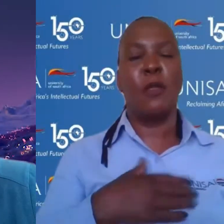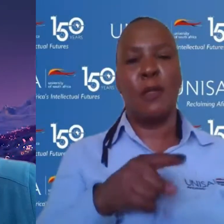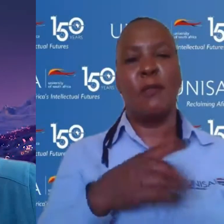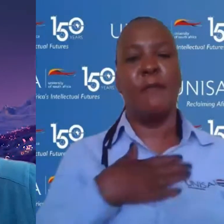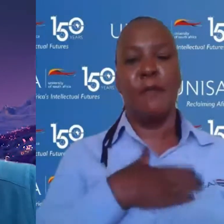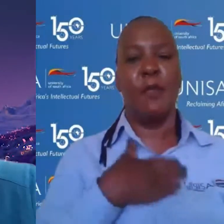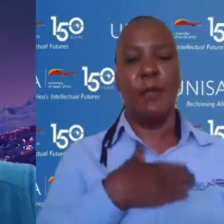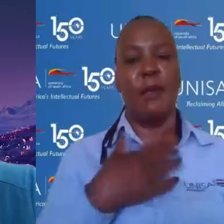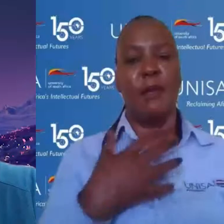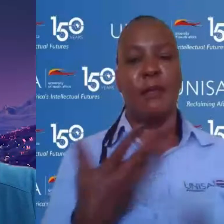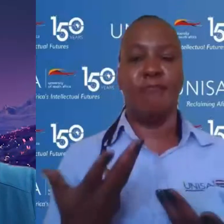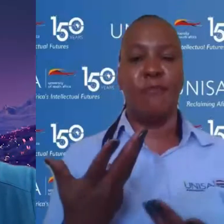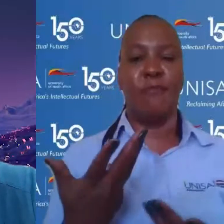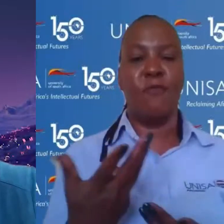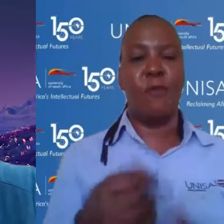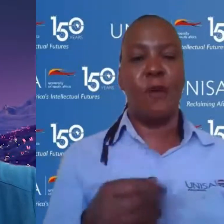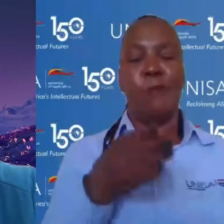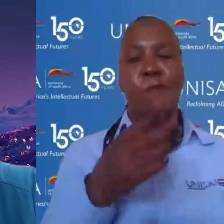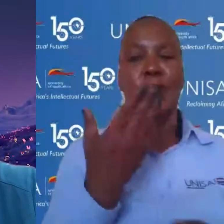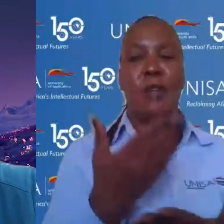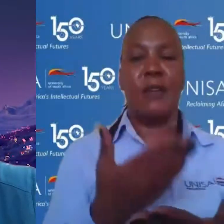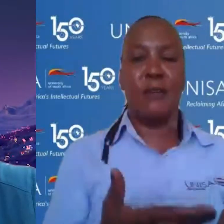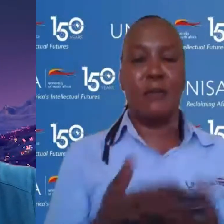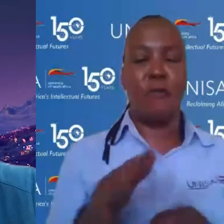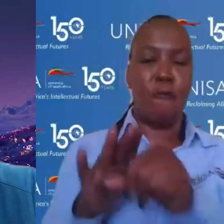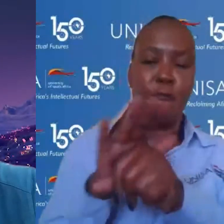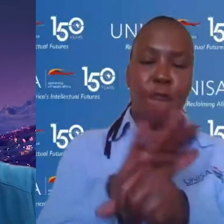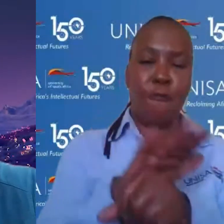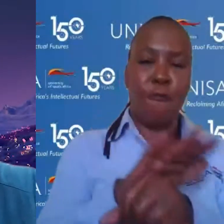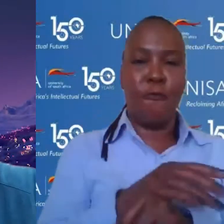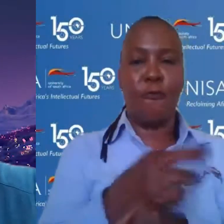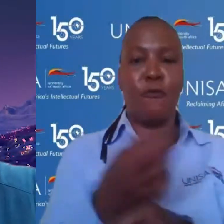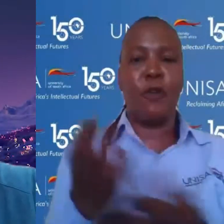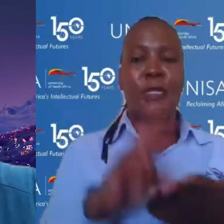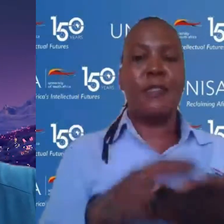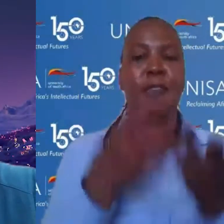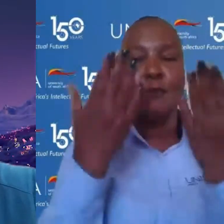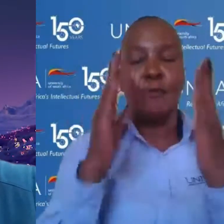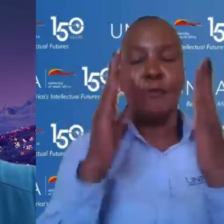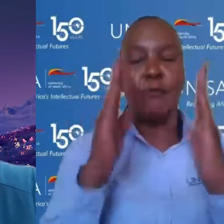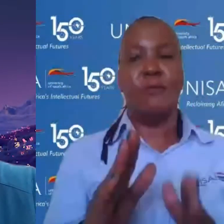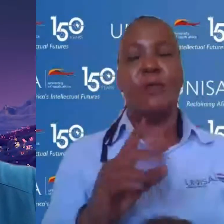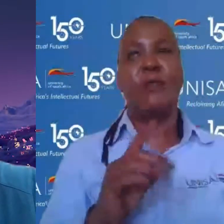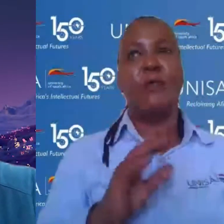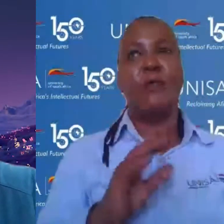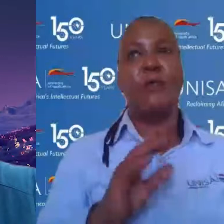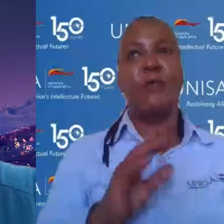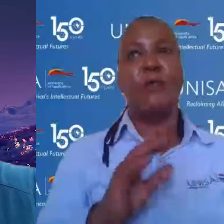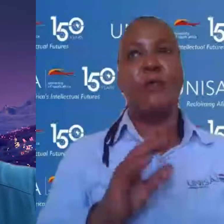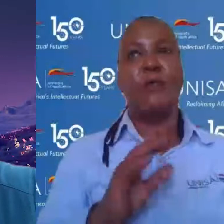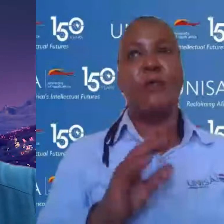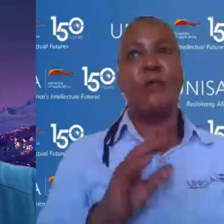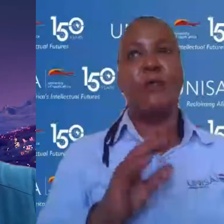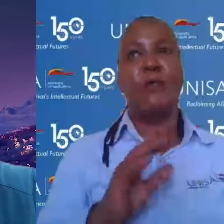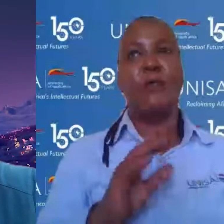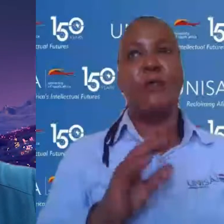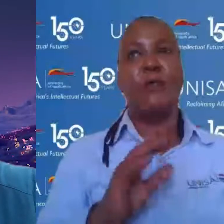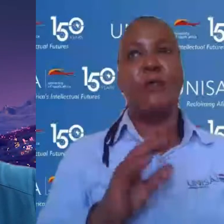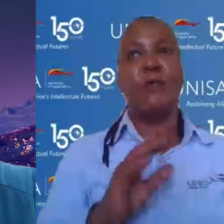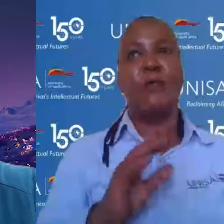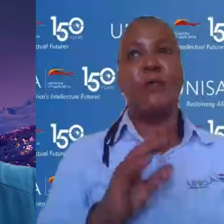feeling of being a fully registered student, and you want, to show off to your